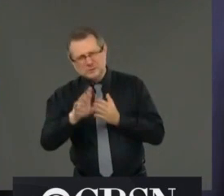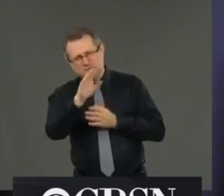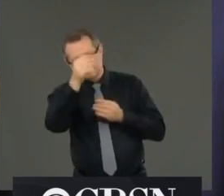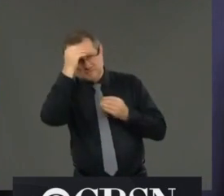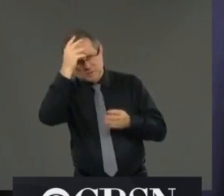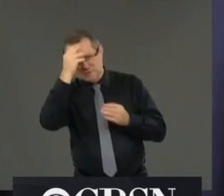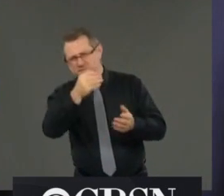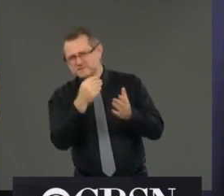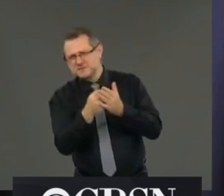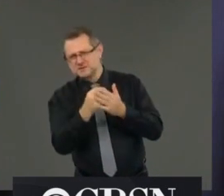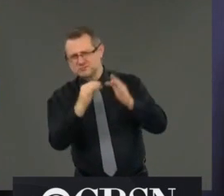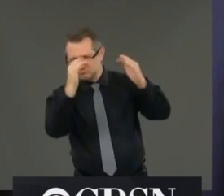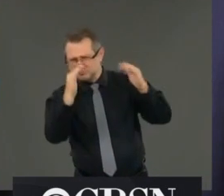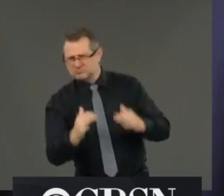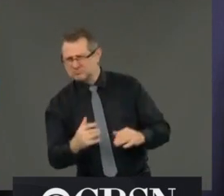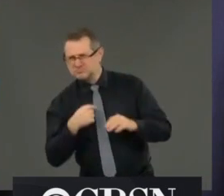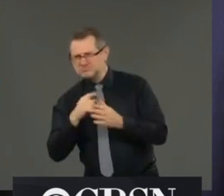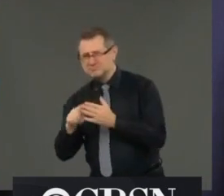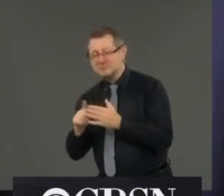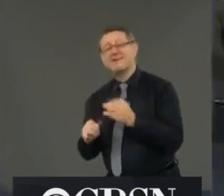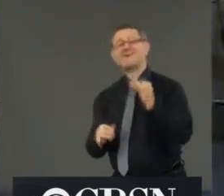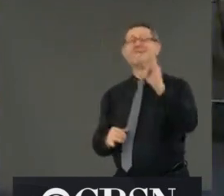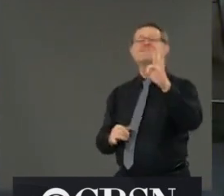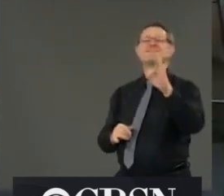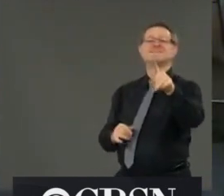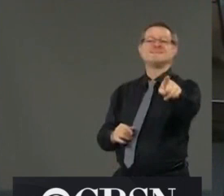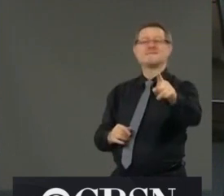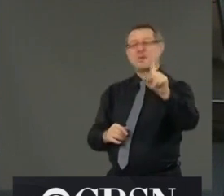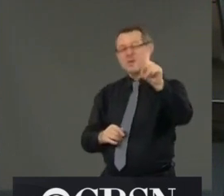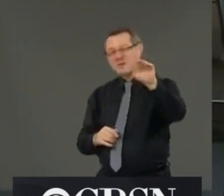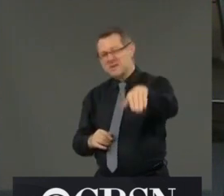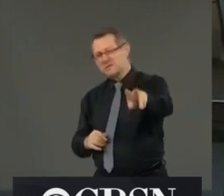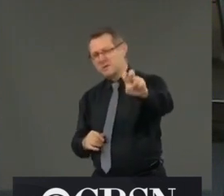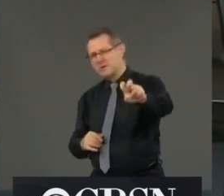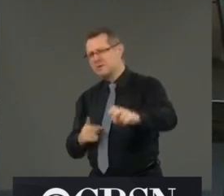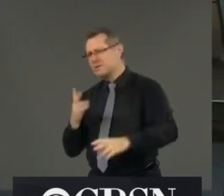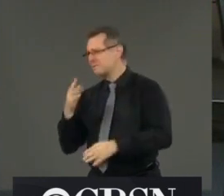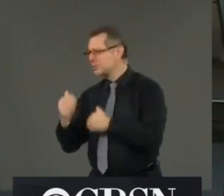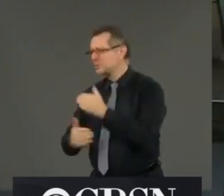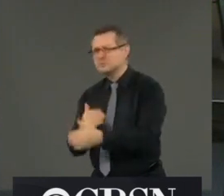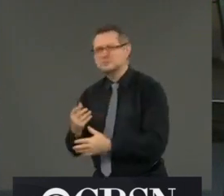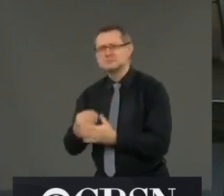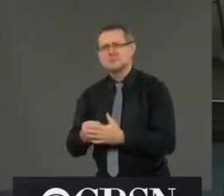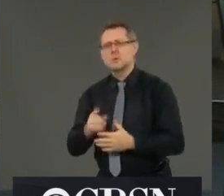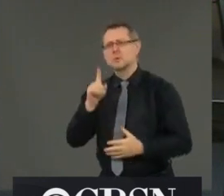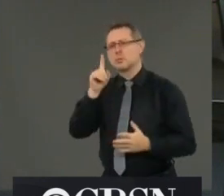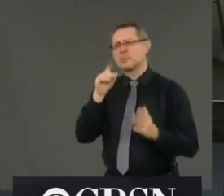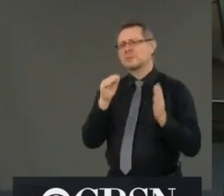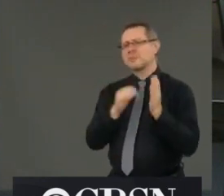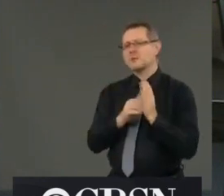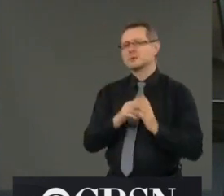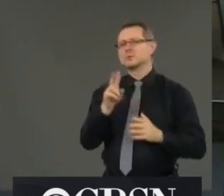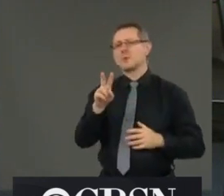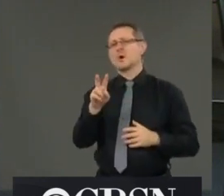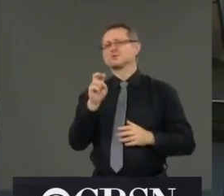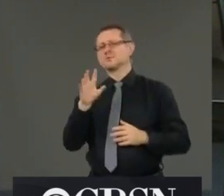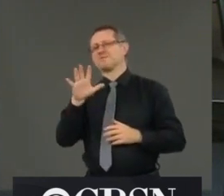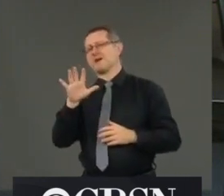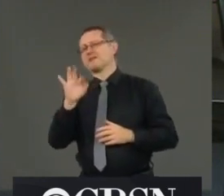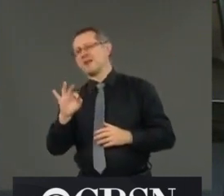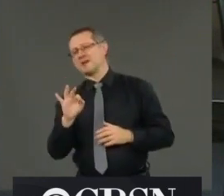have 1,200, how many were processed? There's 1,259 that are older than 3 weeks.